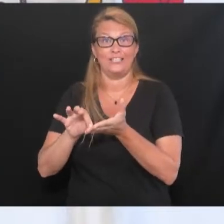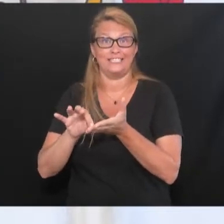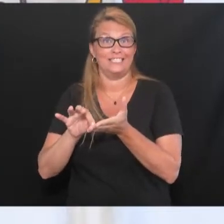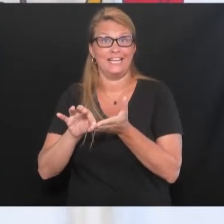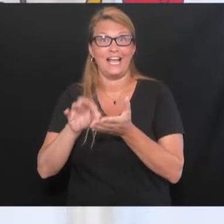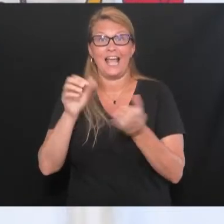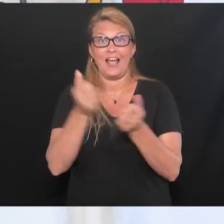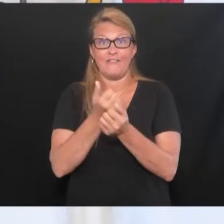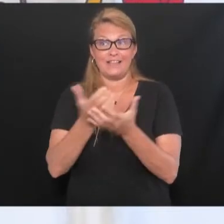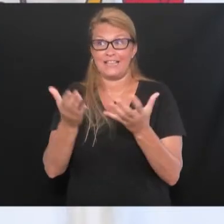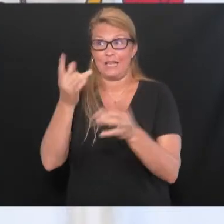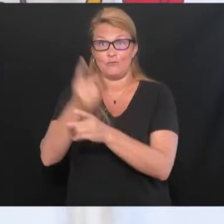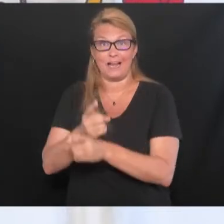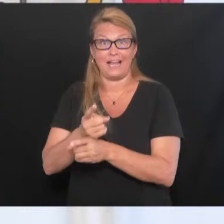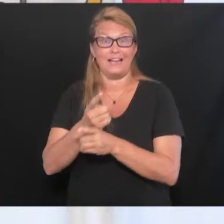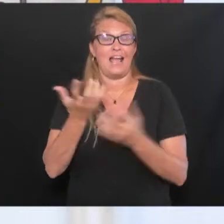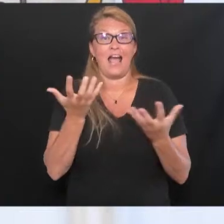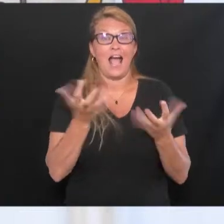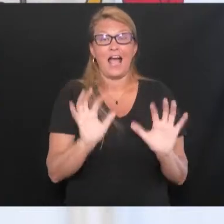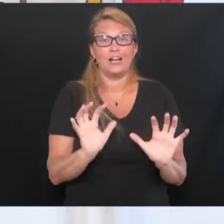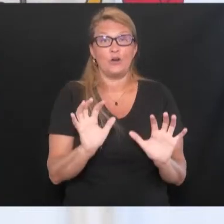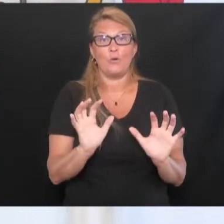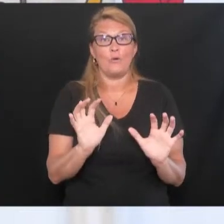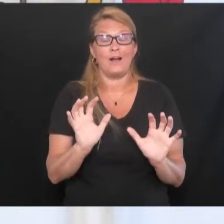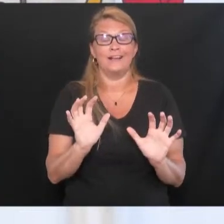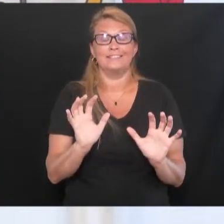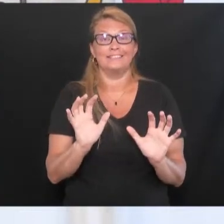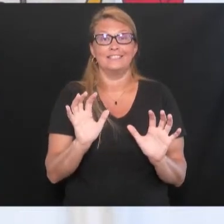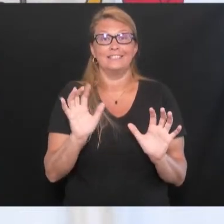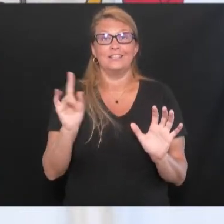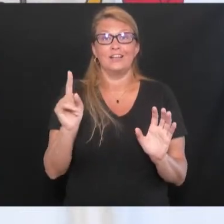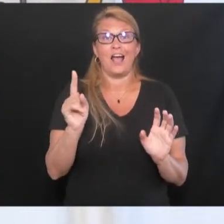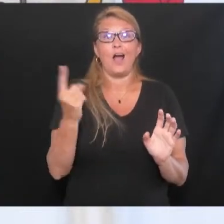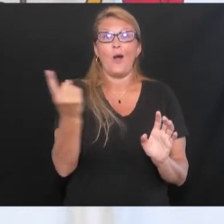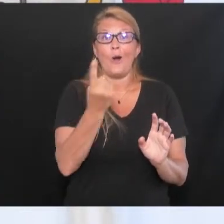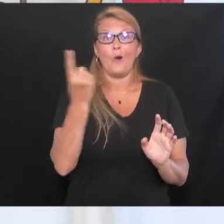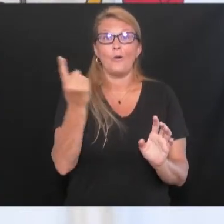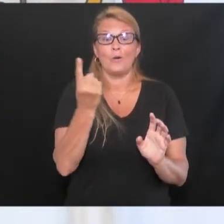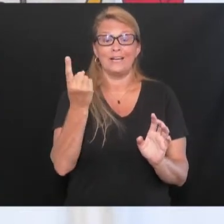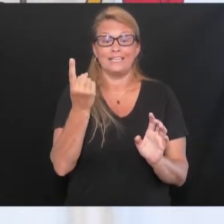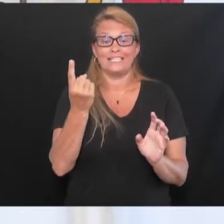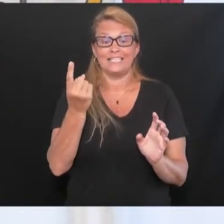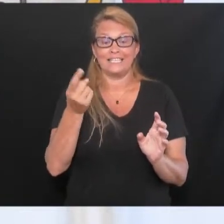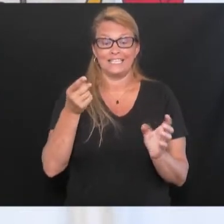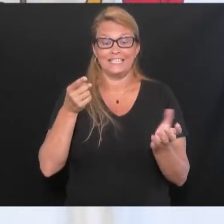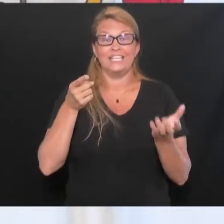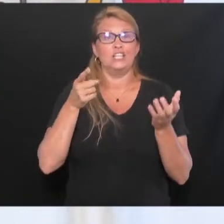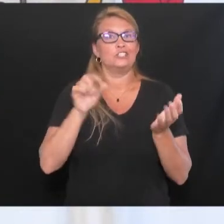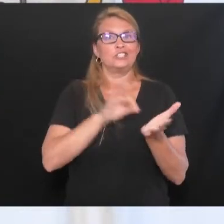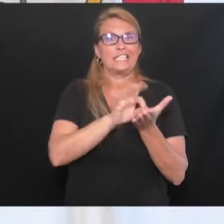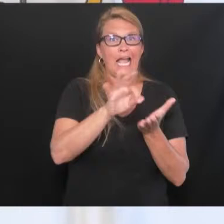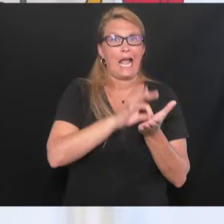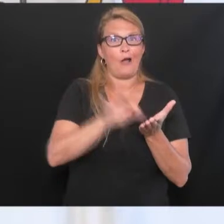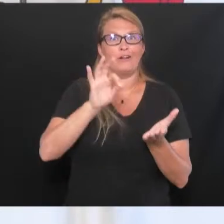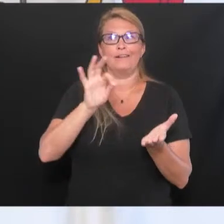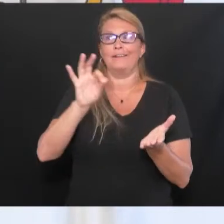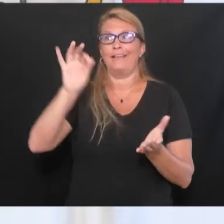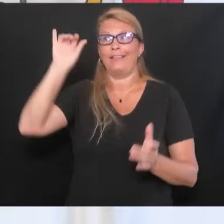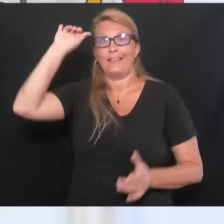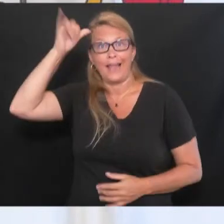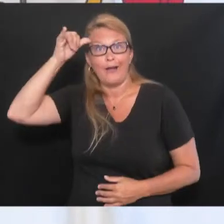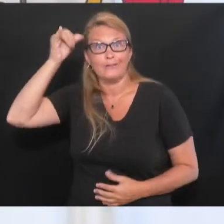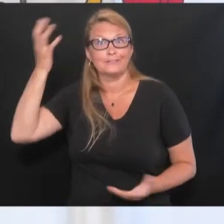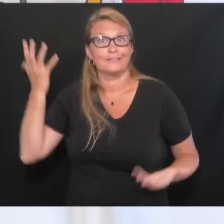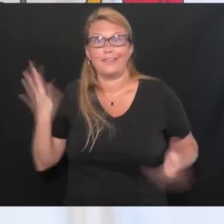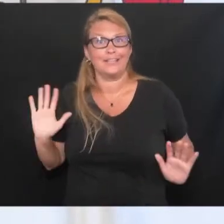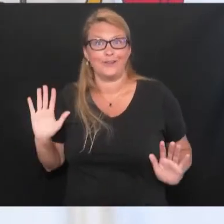4 with me. I always just tell you count the egg-sucking cows. I've told you, I'll